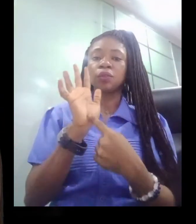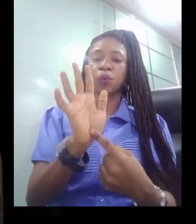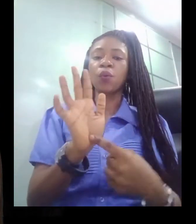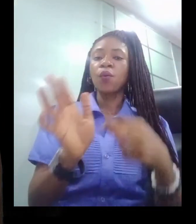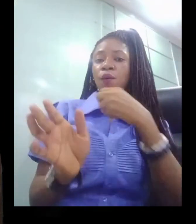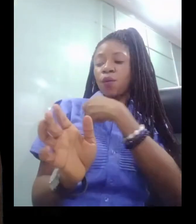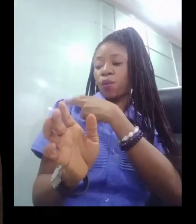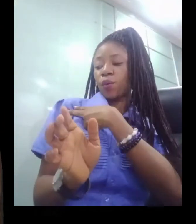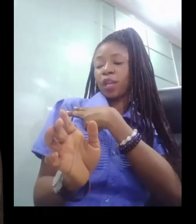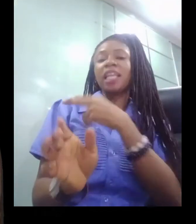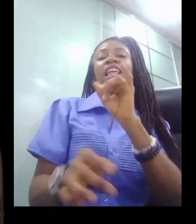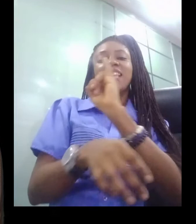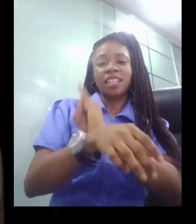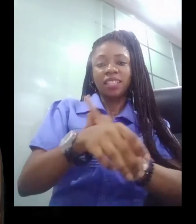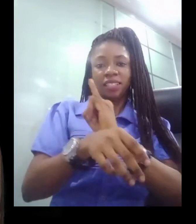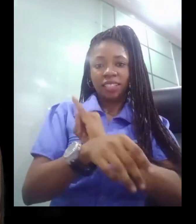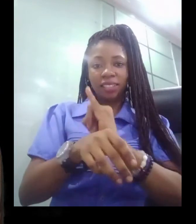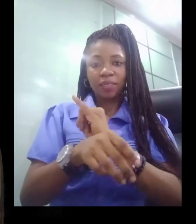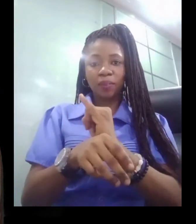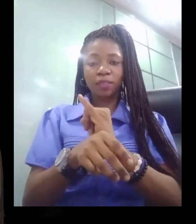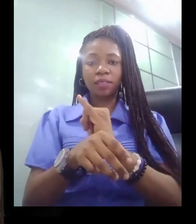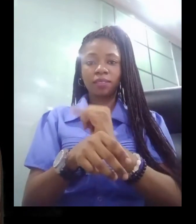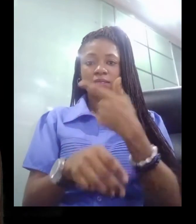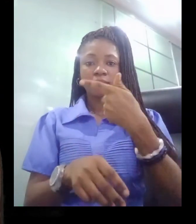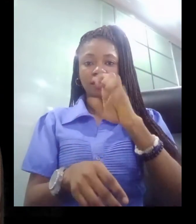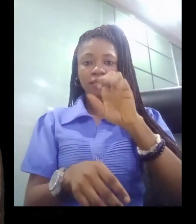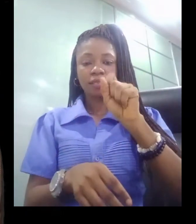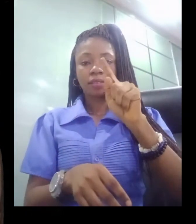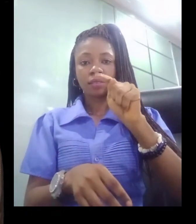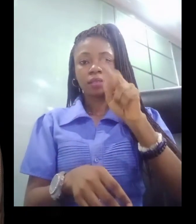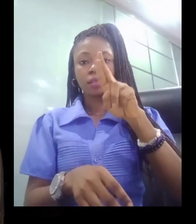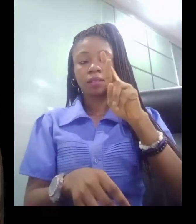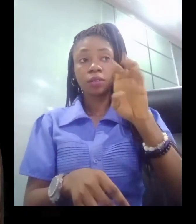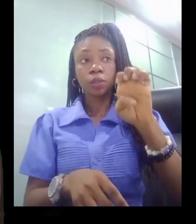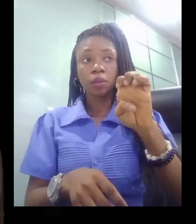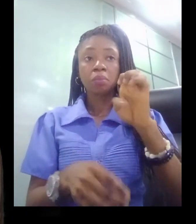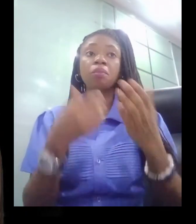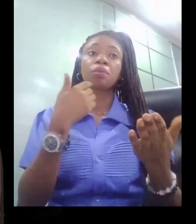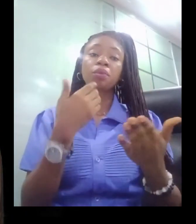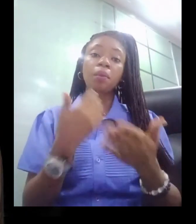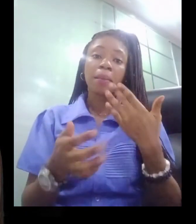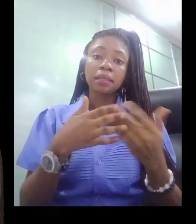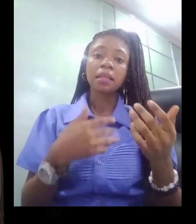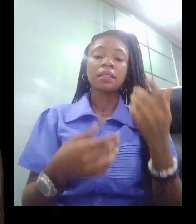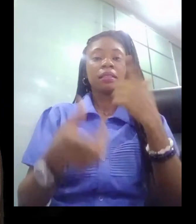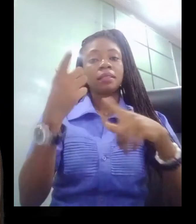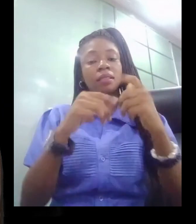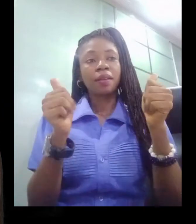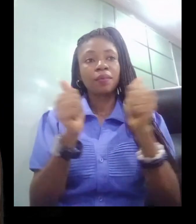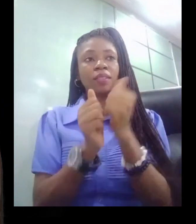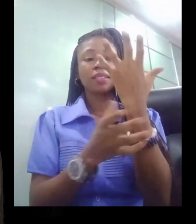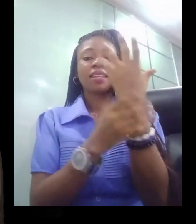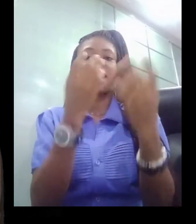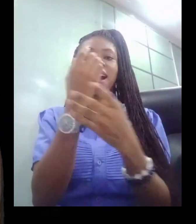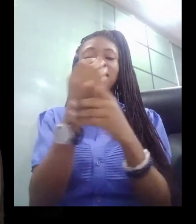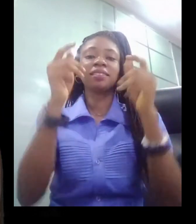an indigenous gesture. Even though she kind of seemed to sign with some hand shape